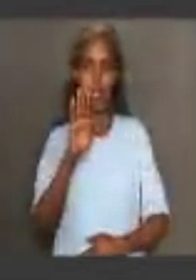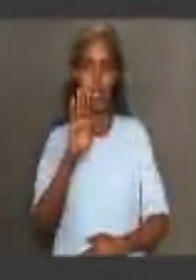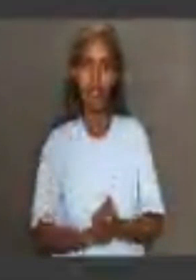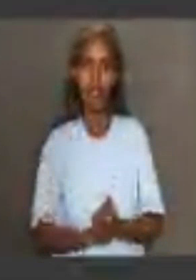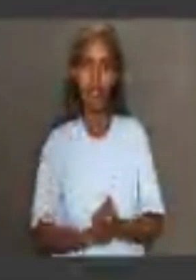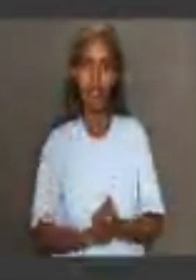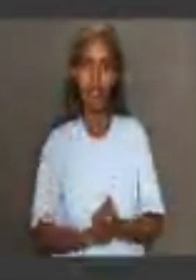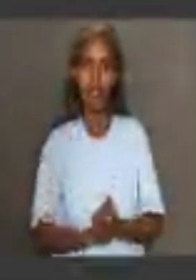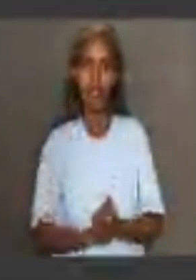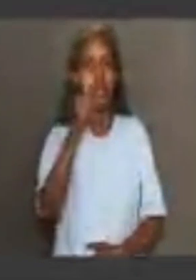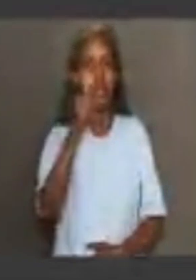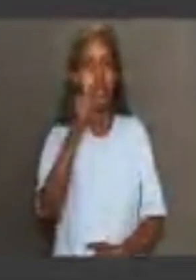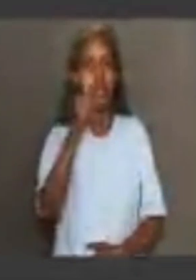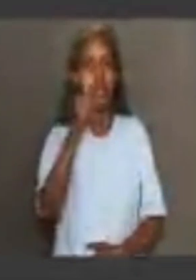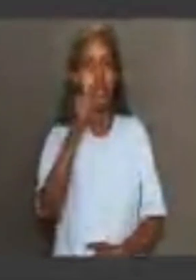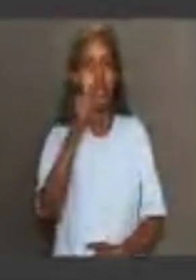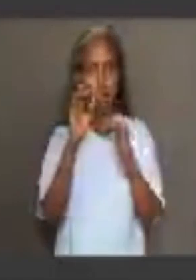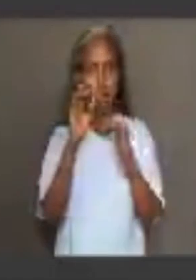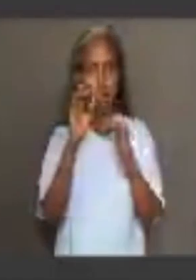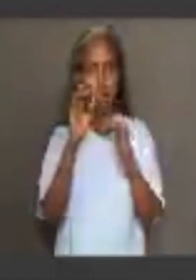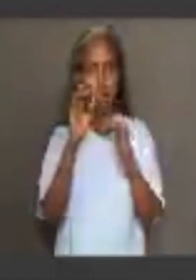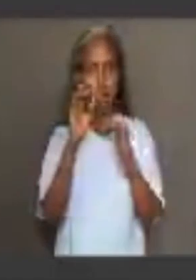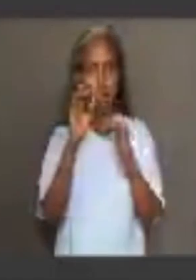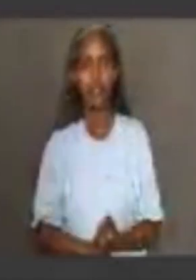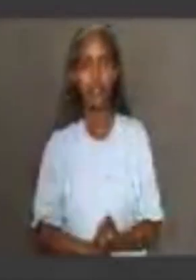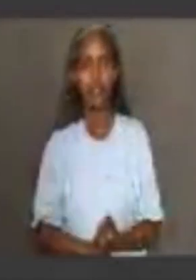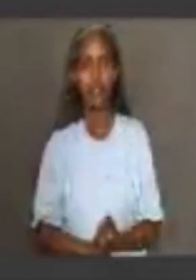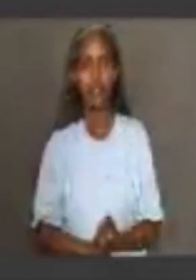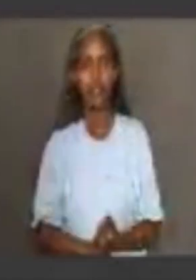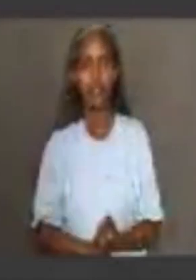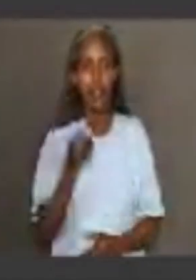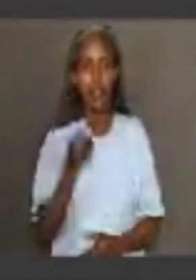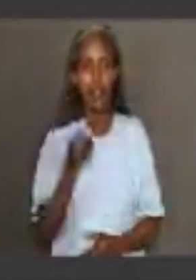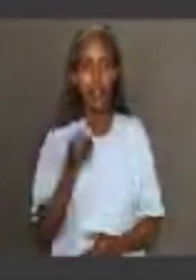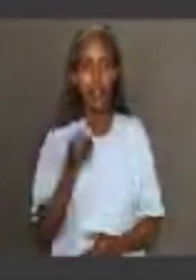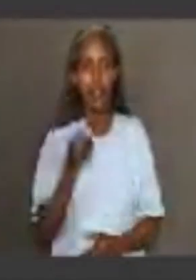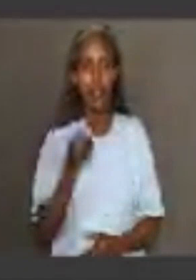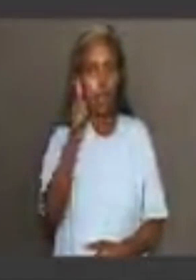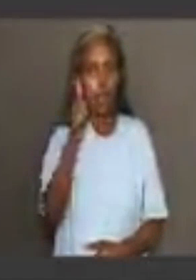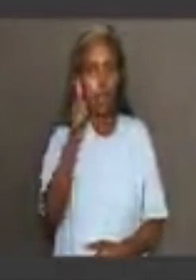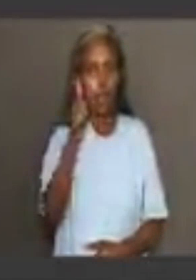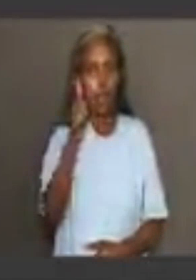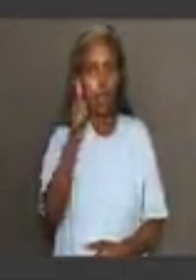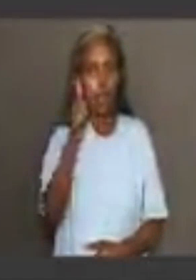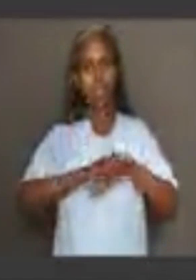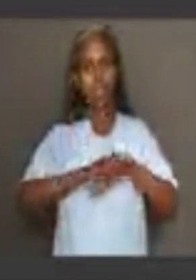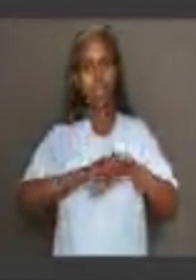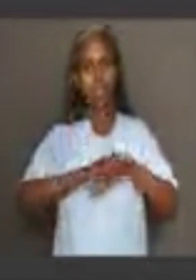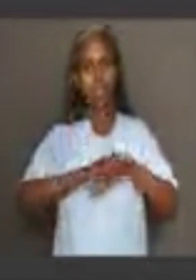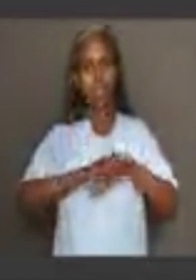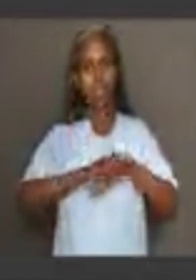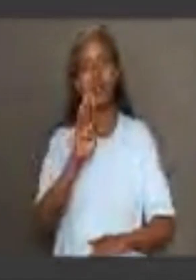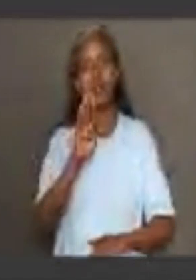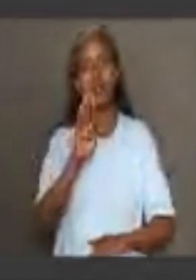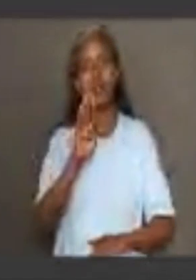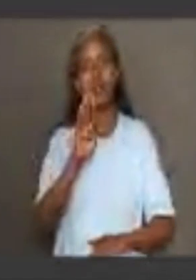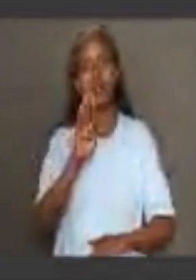A equals B. Or A is greater than B.